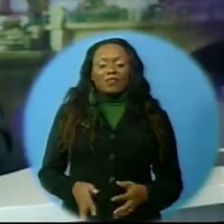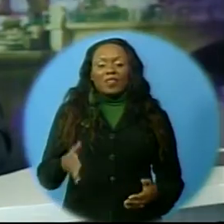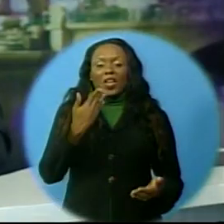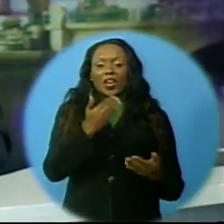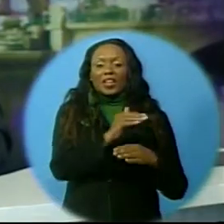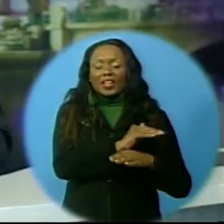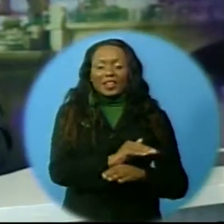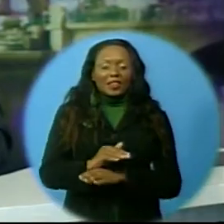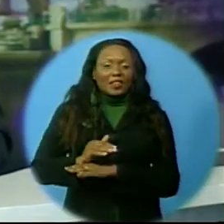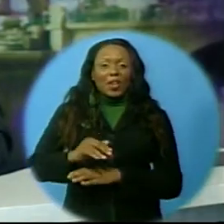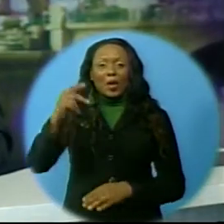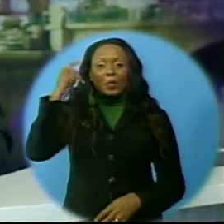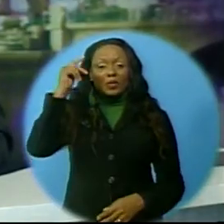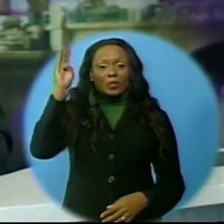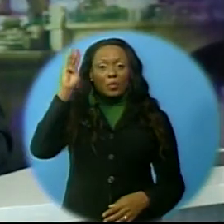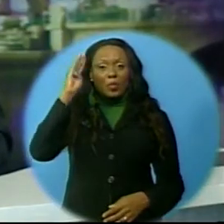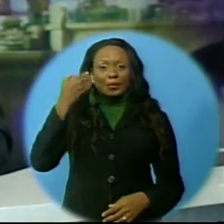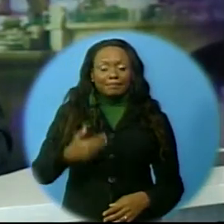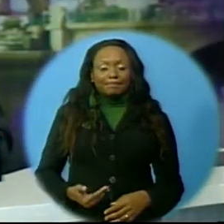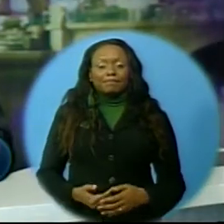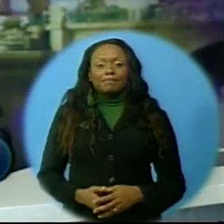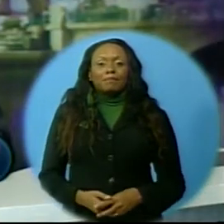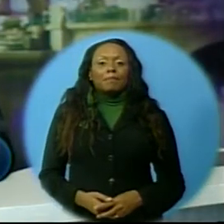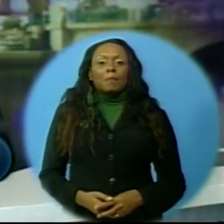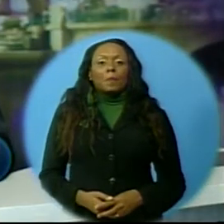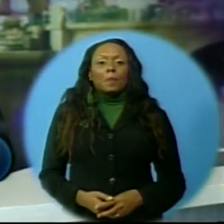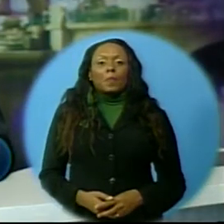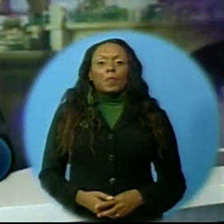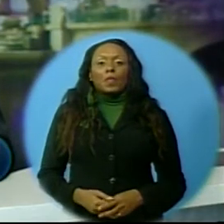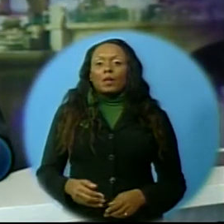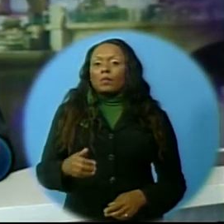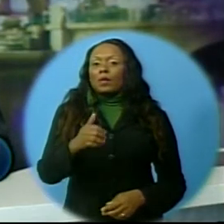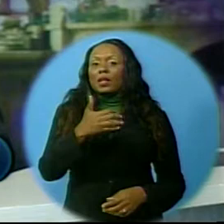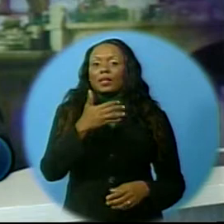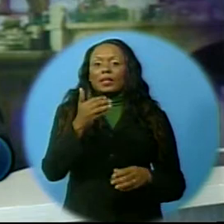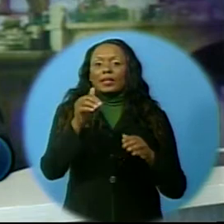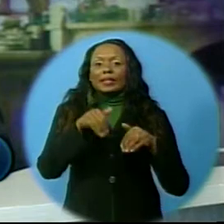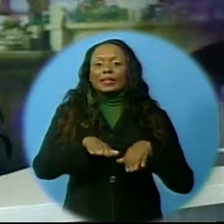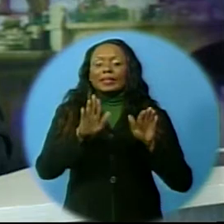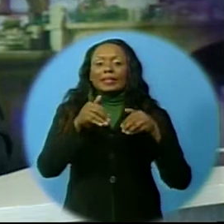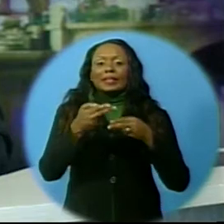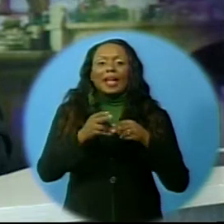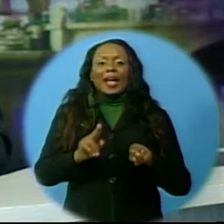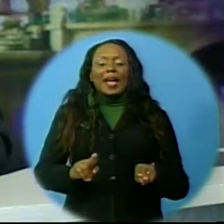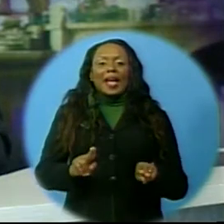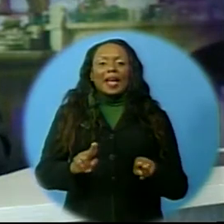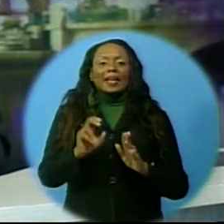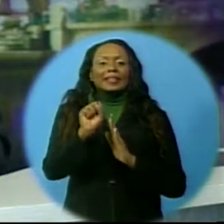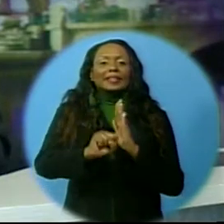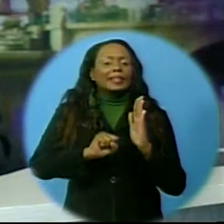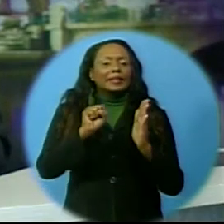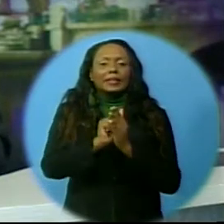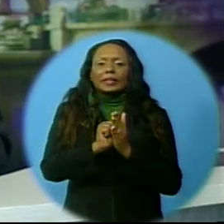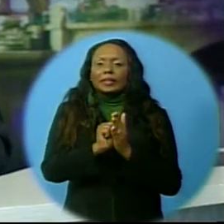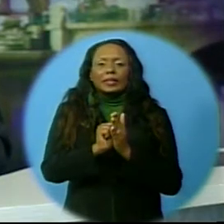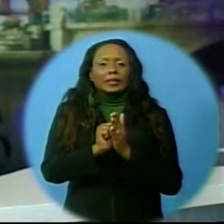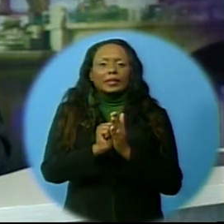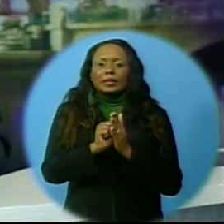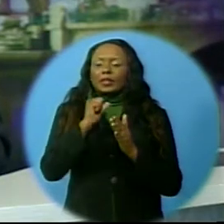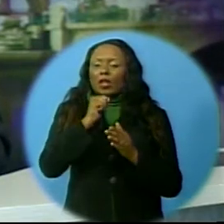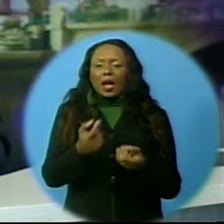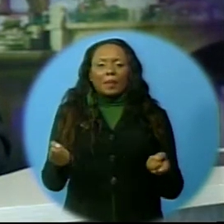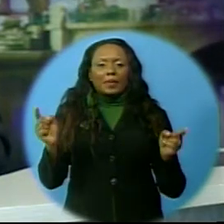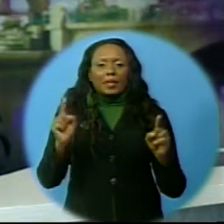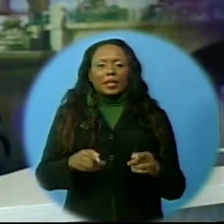A very good evening to you. I'm Pearson Bowen. There won't be any sea egg season this year. The ban, which has been in effect for